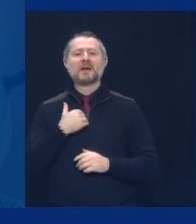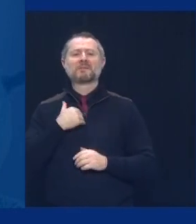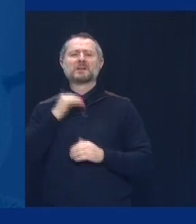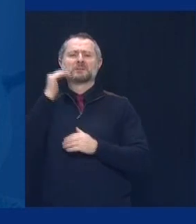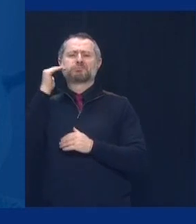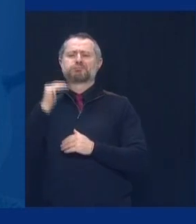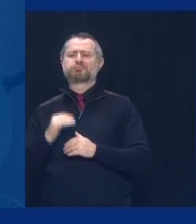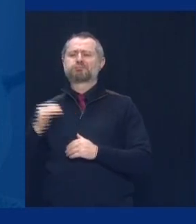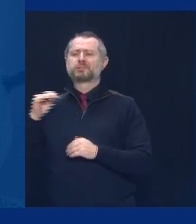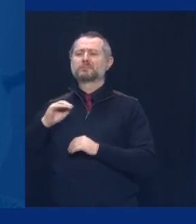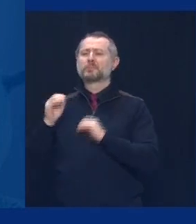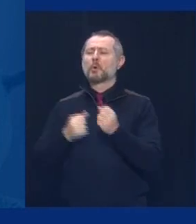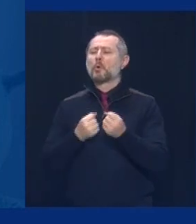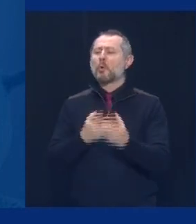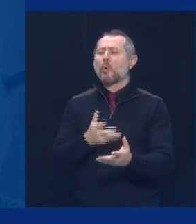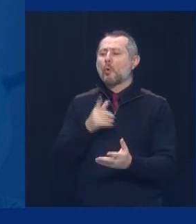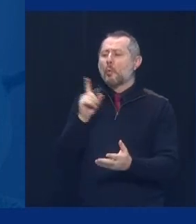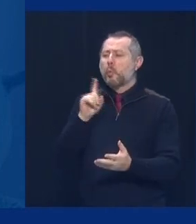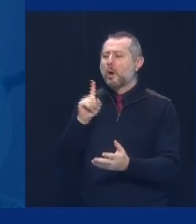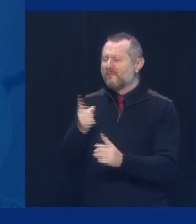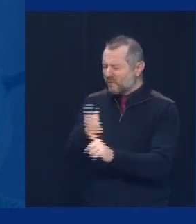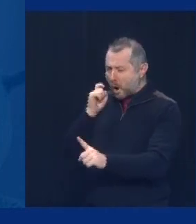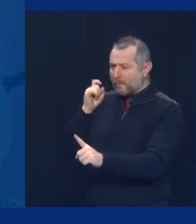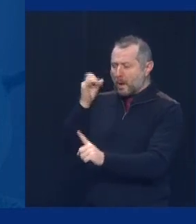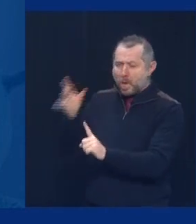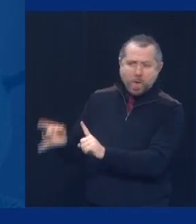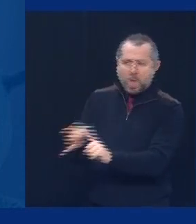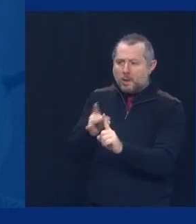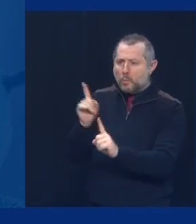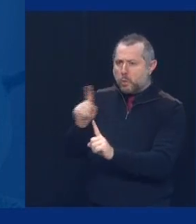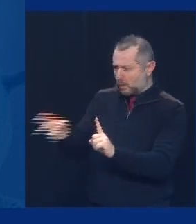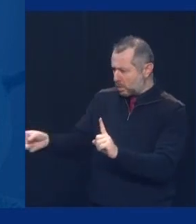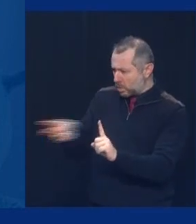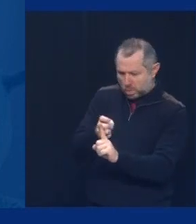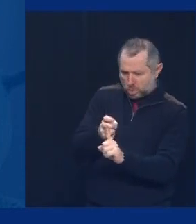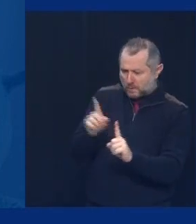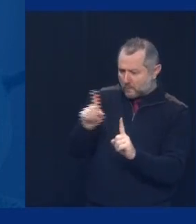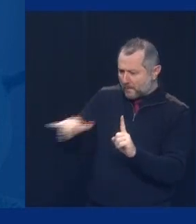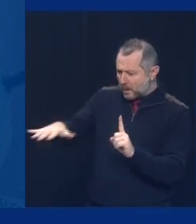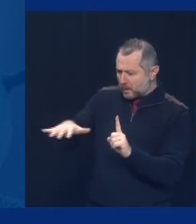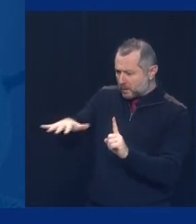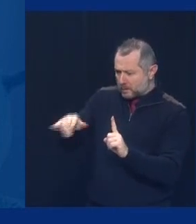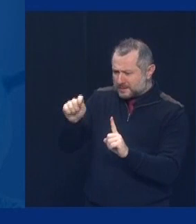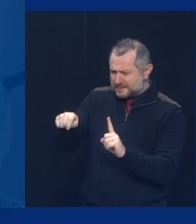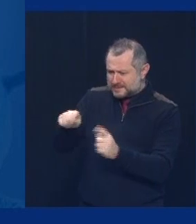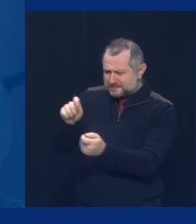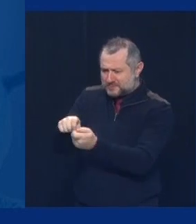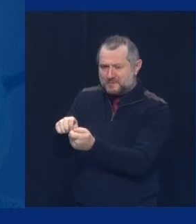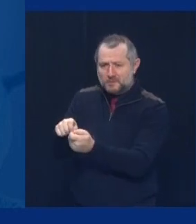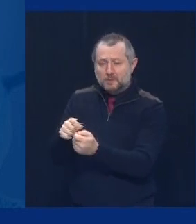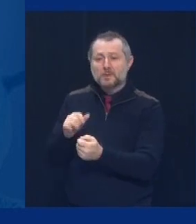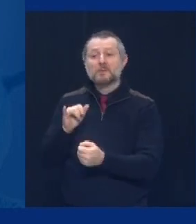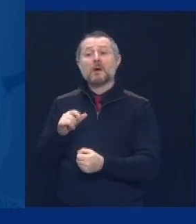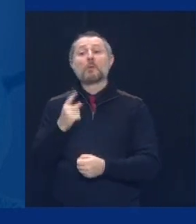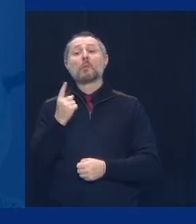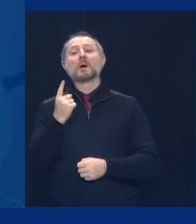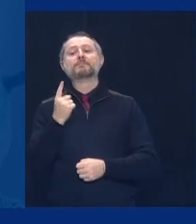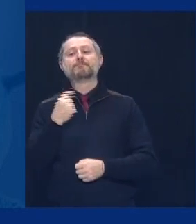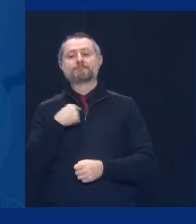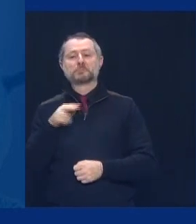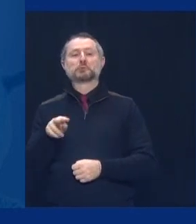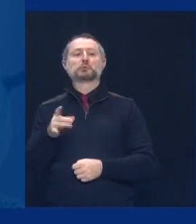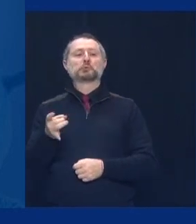what's generating the new cases so you know where you can stop them. The troubling information in this is